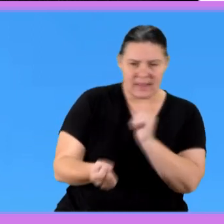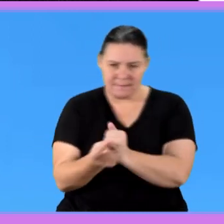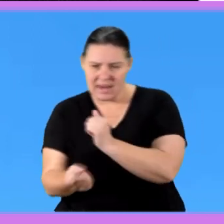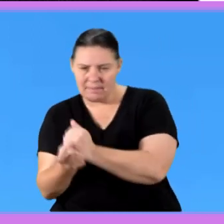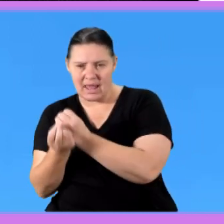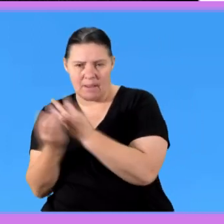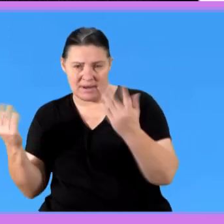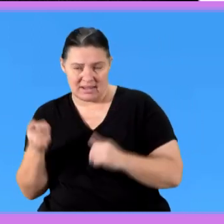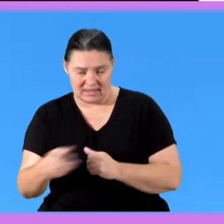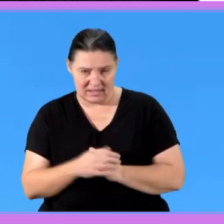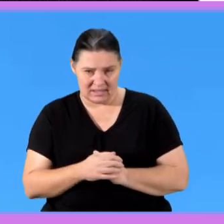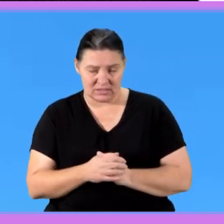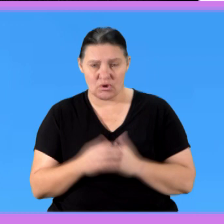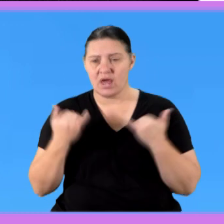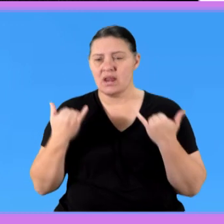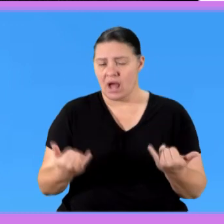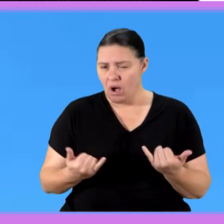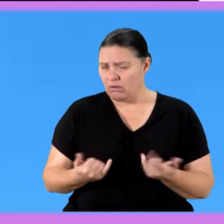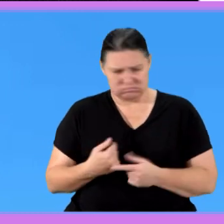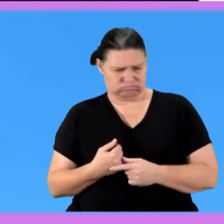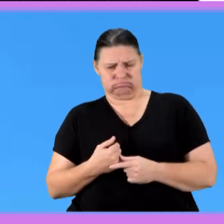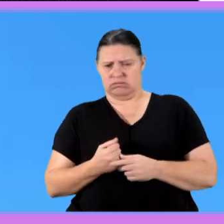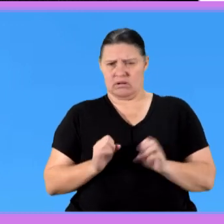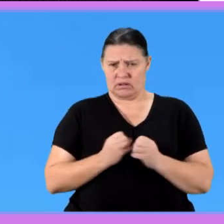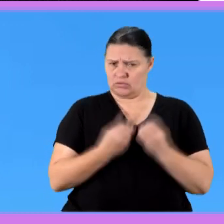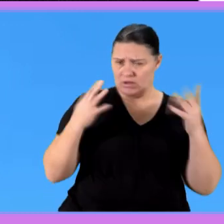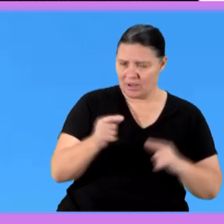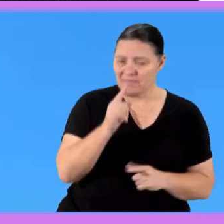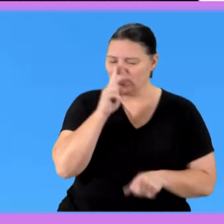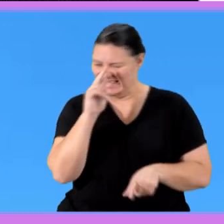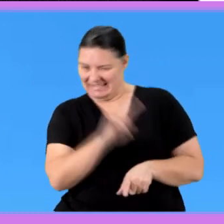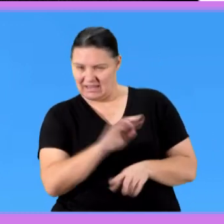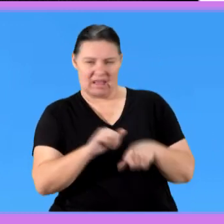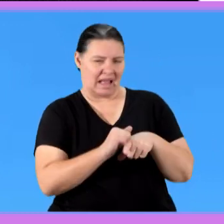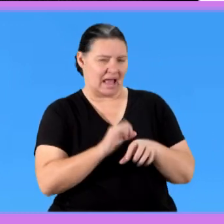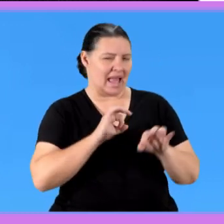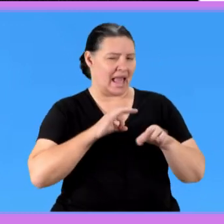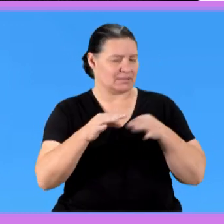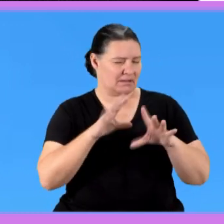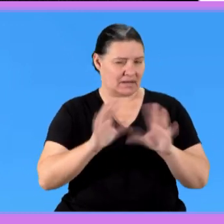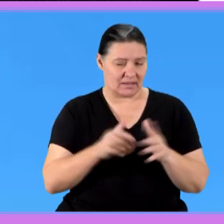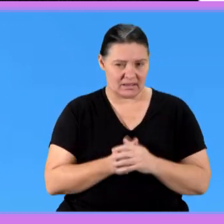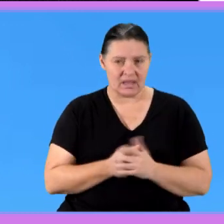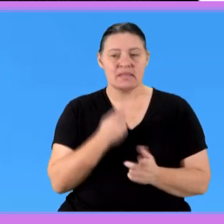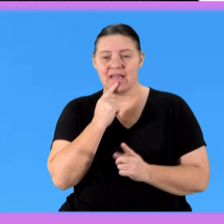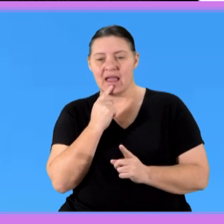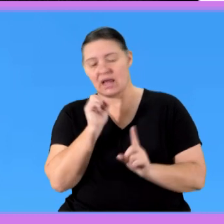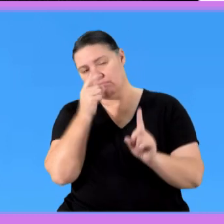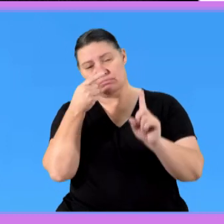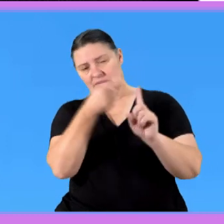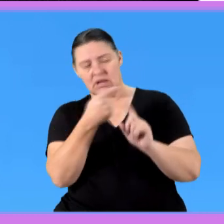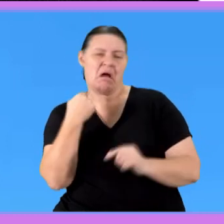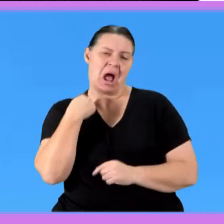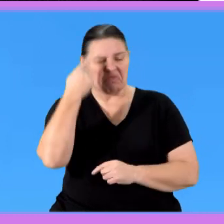to the number of trials of the event. Okay, I know at this moment in time it's a mouthful, but we'll put all of this into practice.